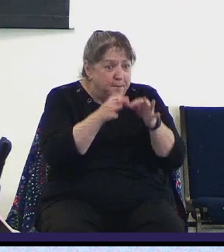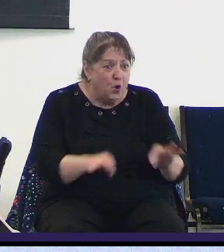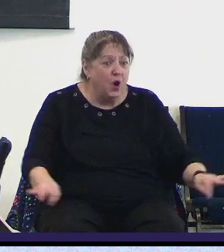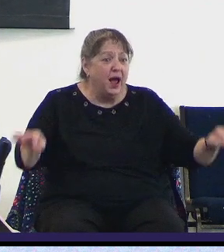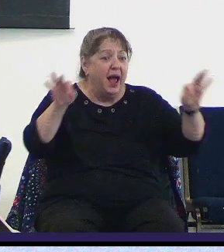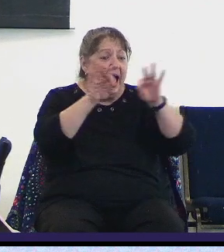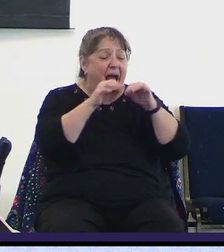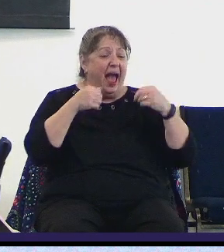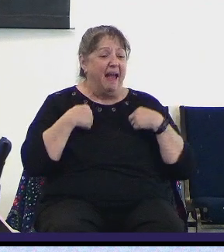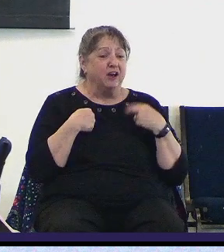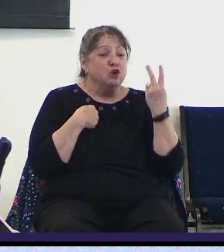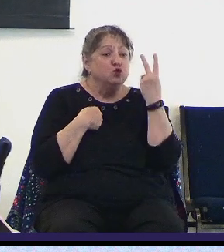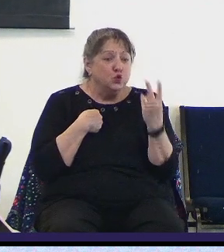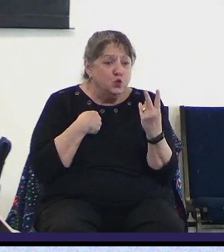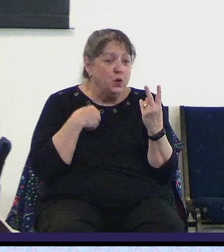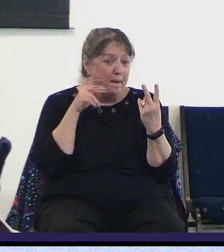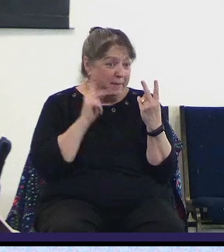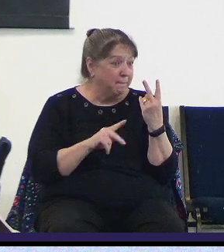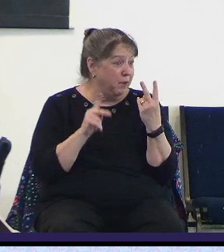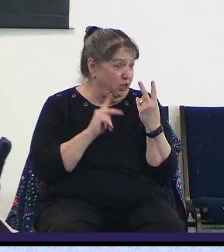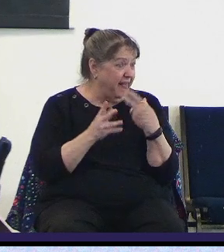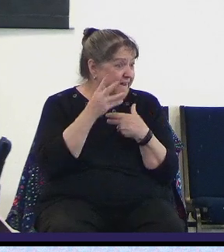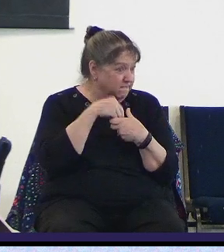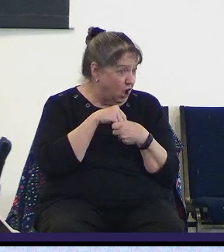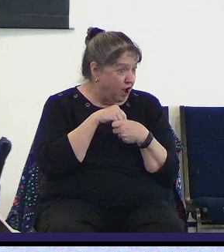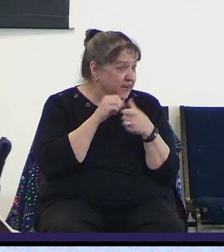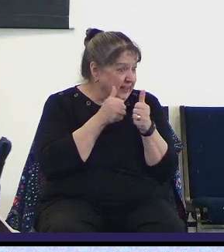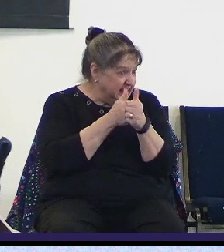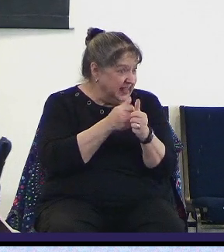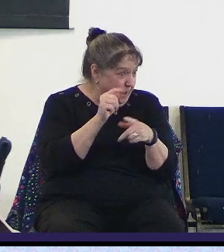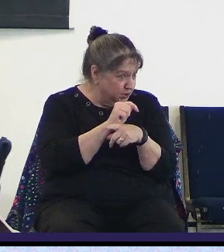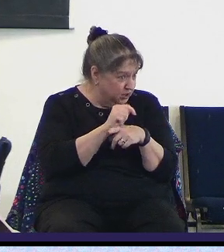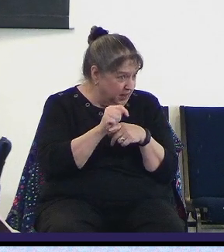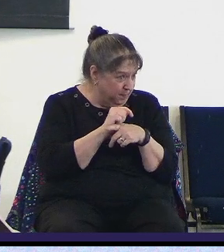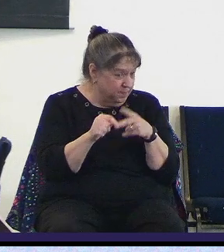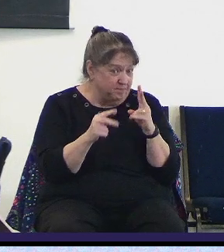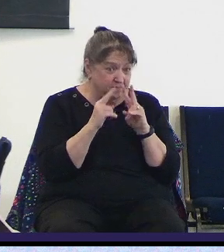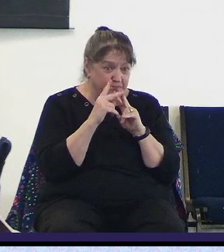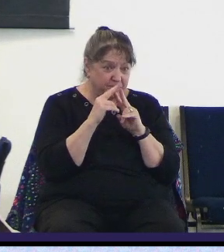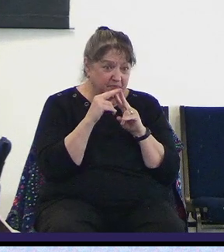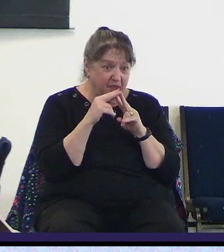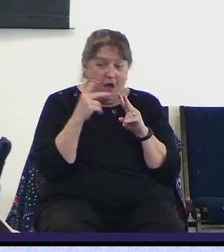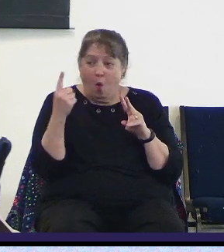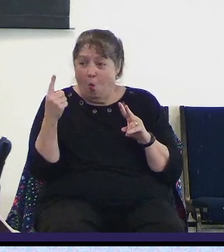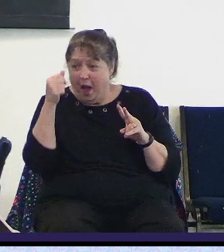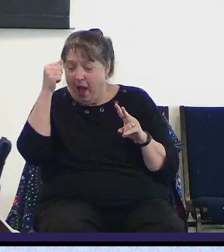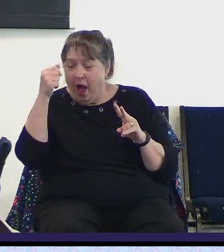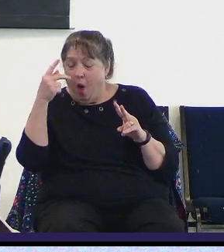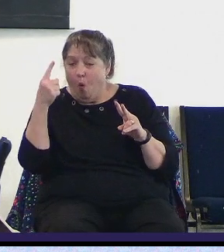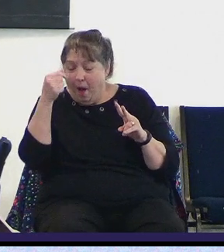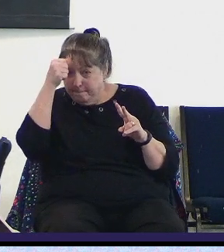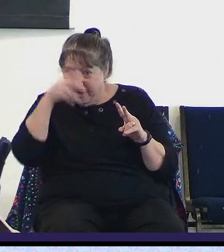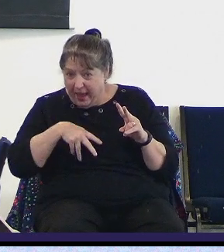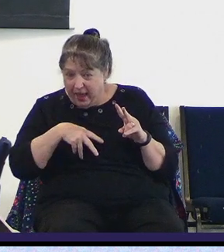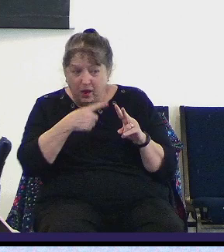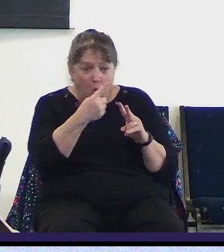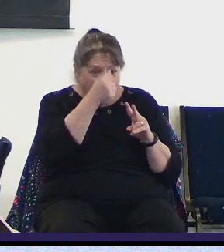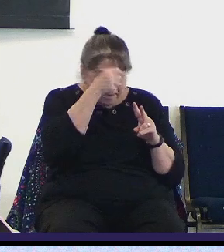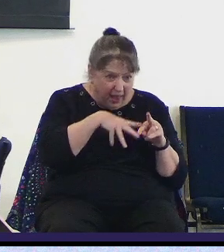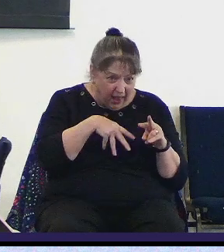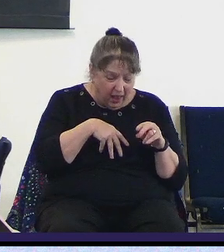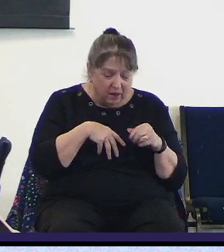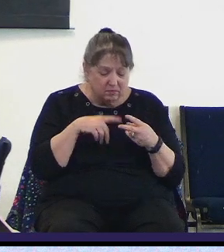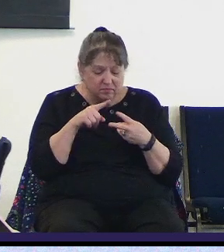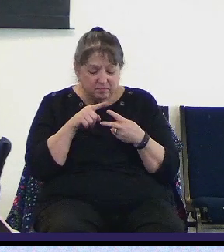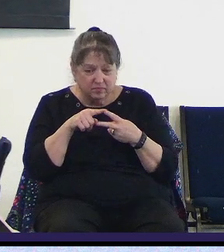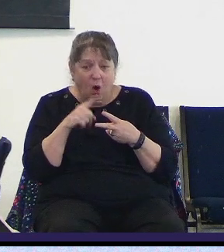men with men, women with women, that you can open up and be honest with regarding struggles in your life that the enemy continues to use to bring